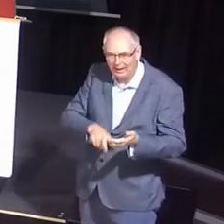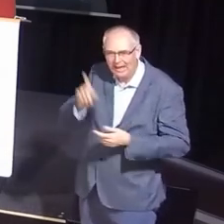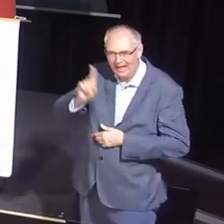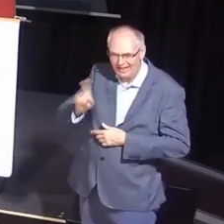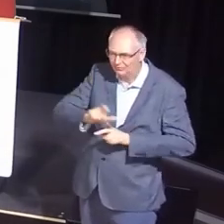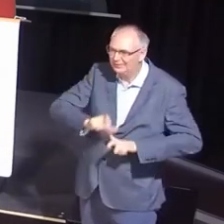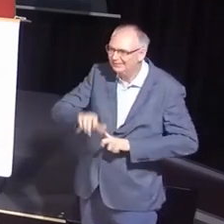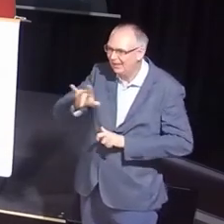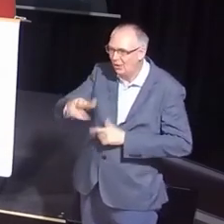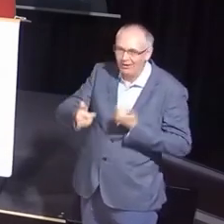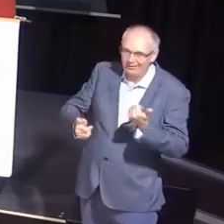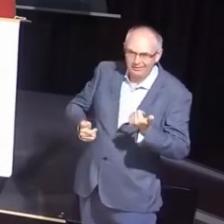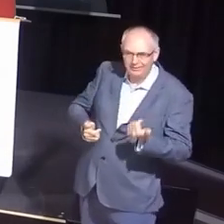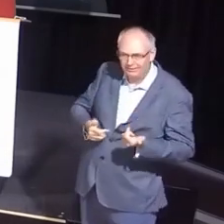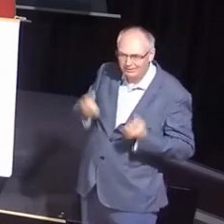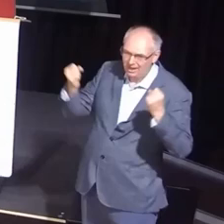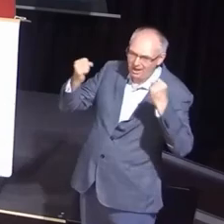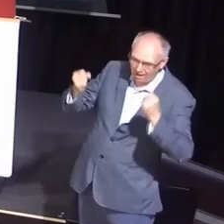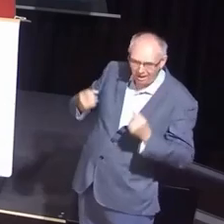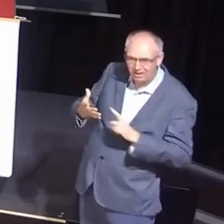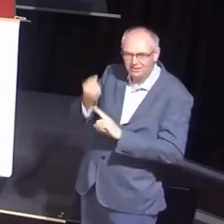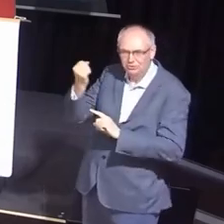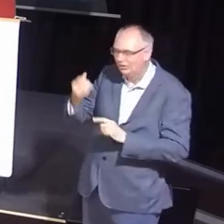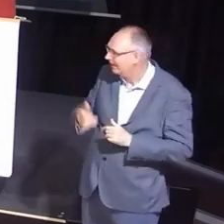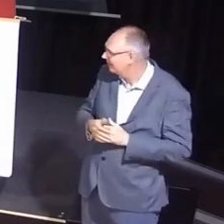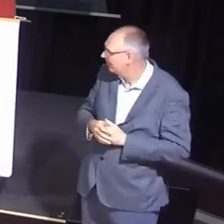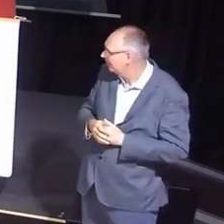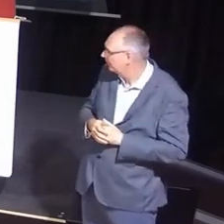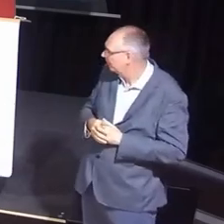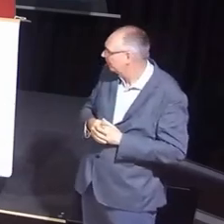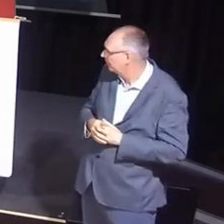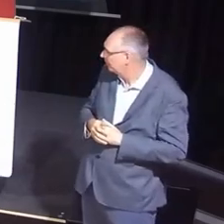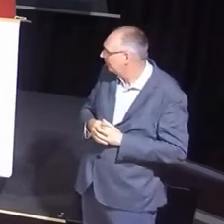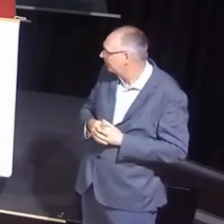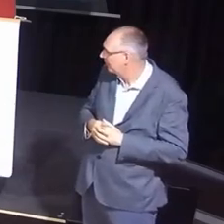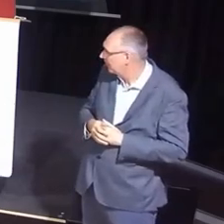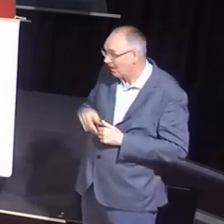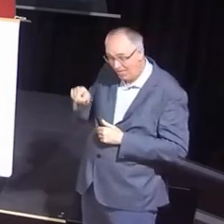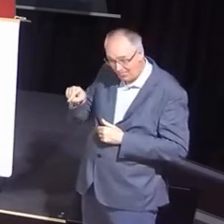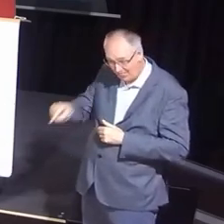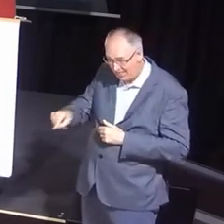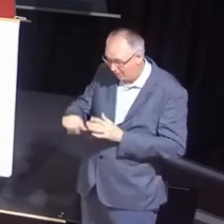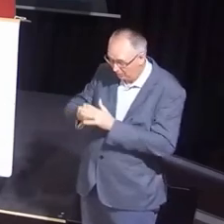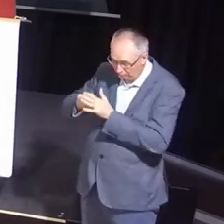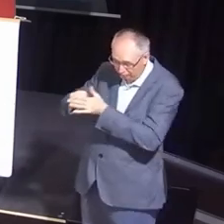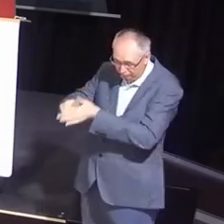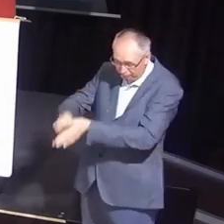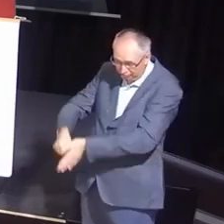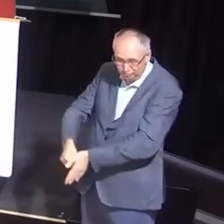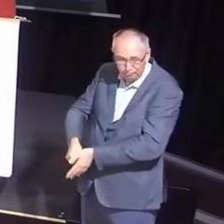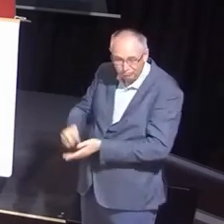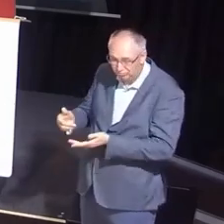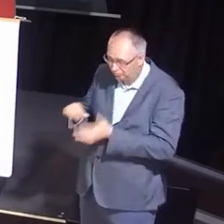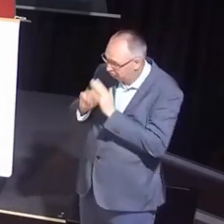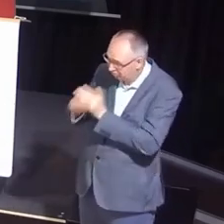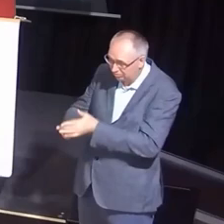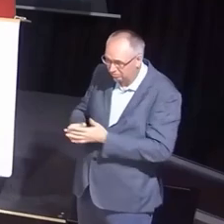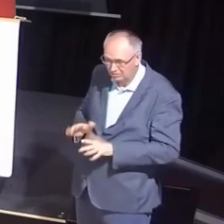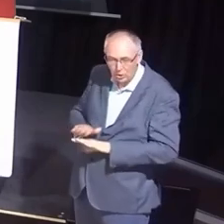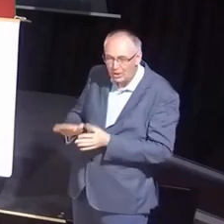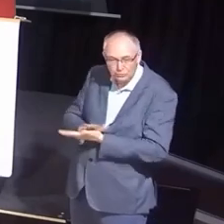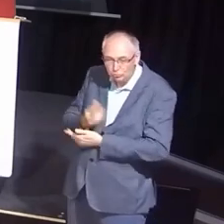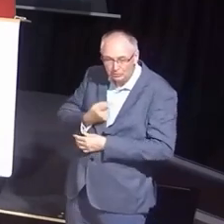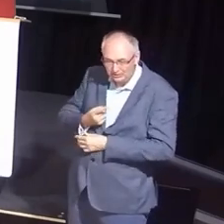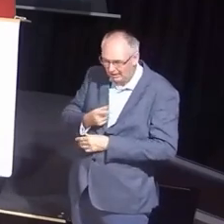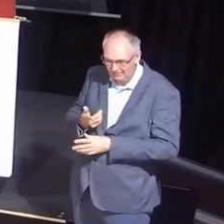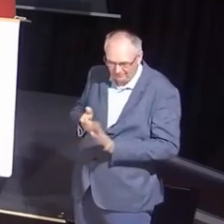are difficult. So, you know, the grueling task of beating your face against the wall, which is the Souls-like, I find no joy in that. So that game will never